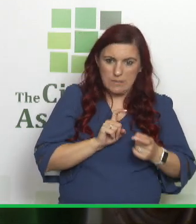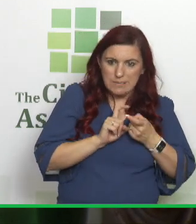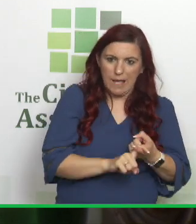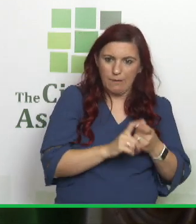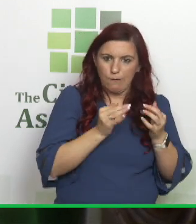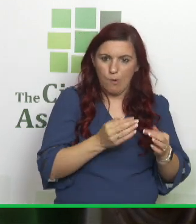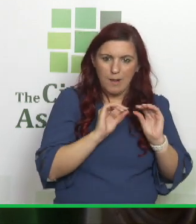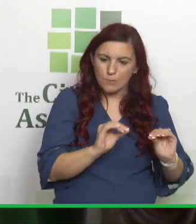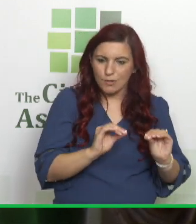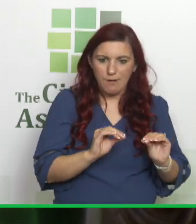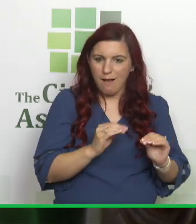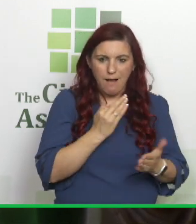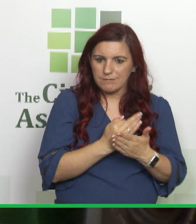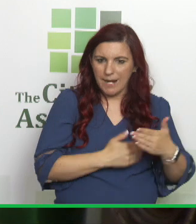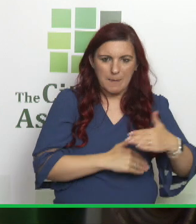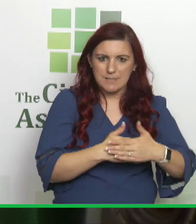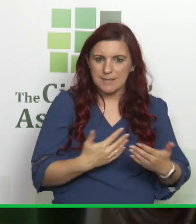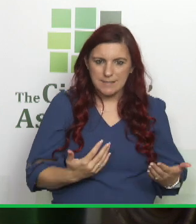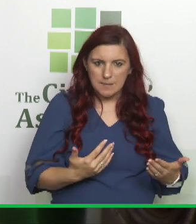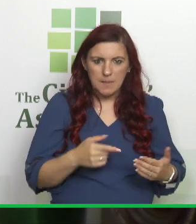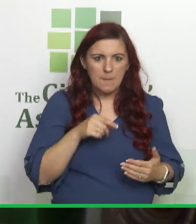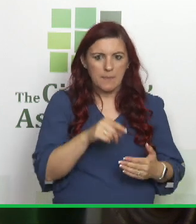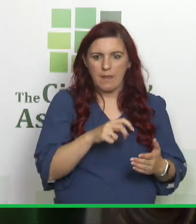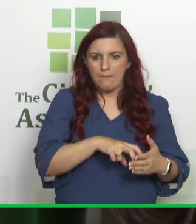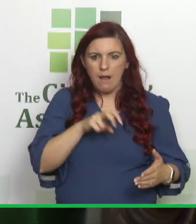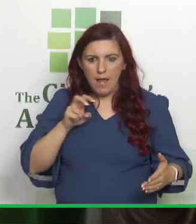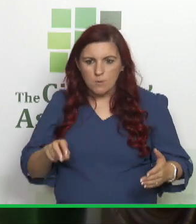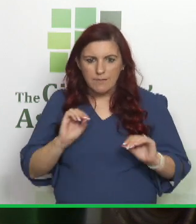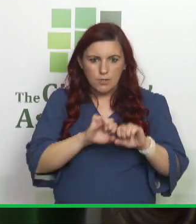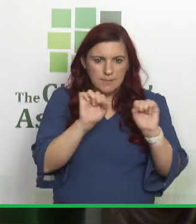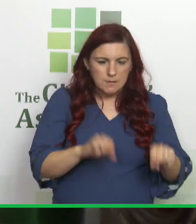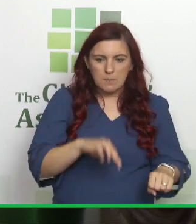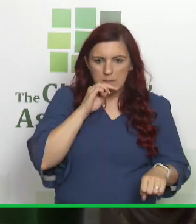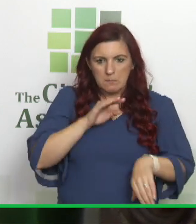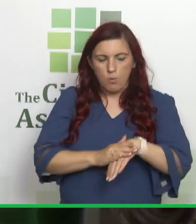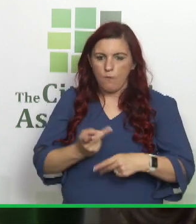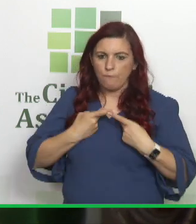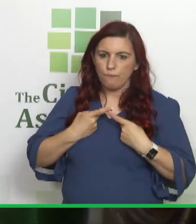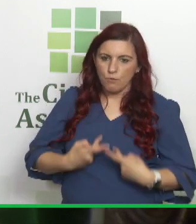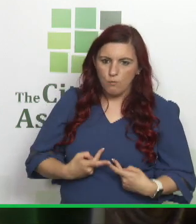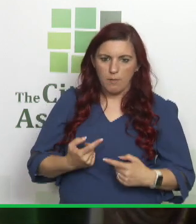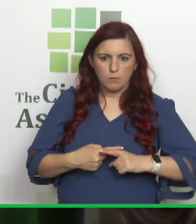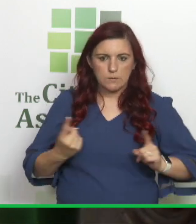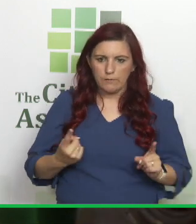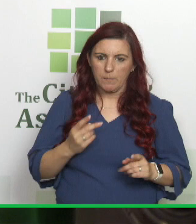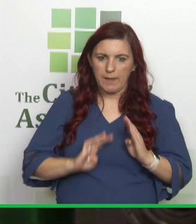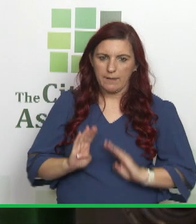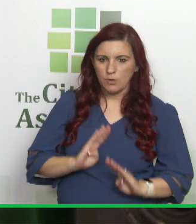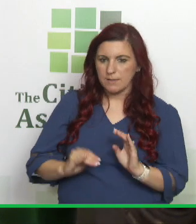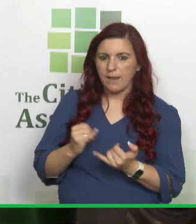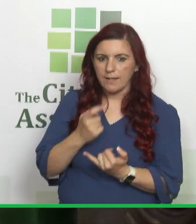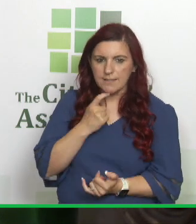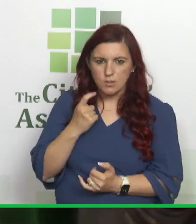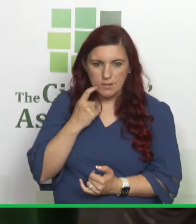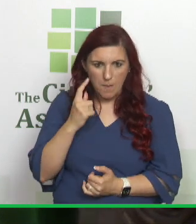impaired. Where a child falls out of the education system, they are much more vulnerable to offending behaviour. I think this figure